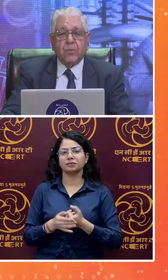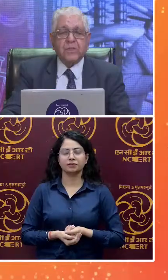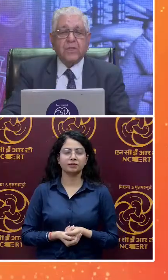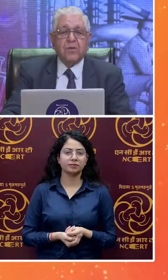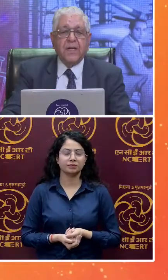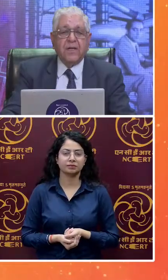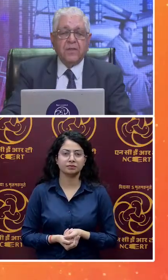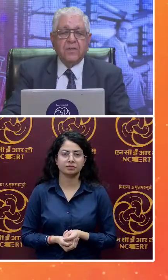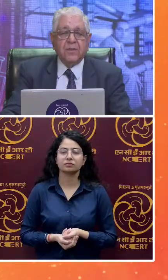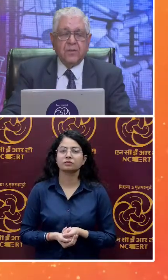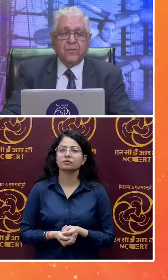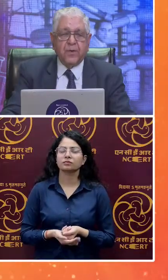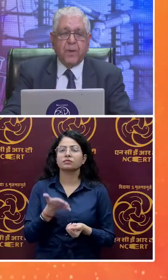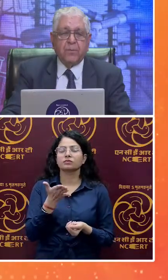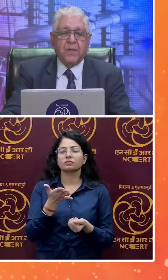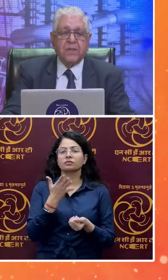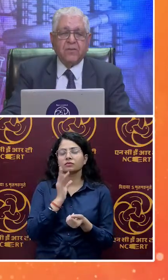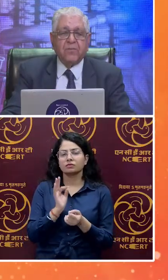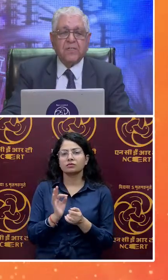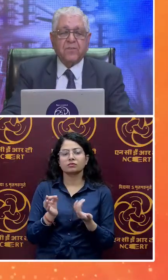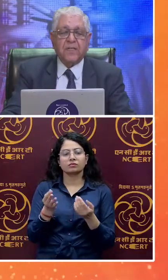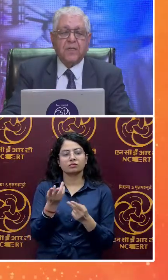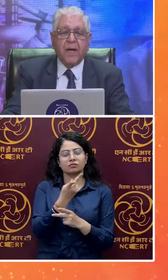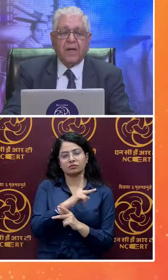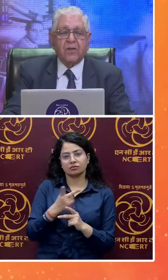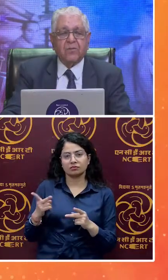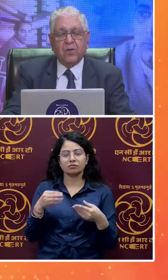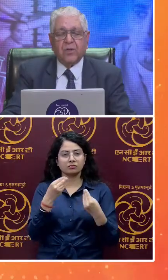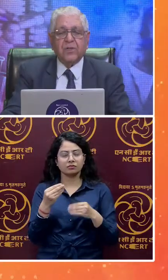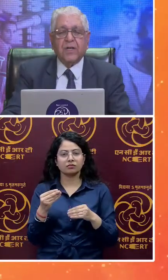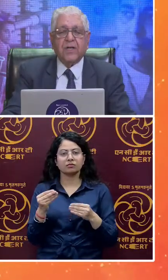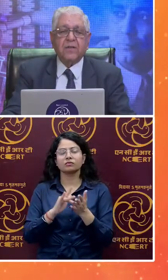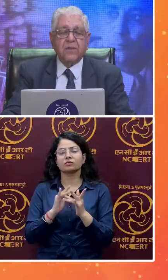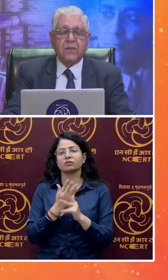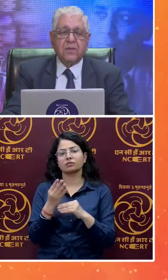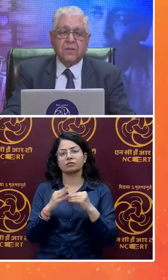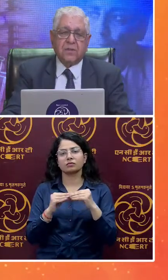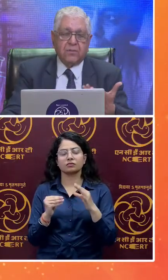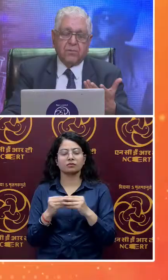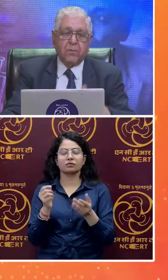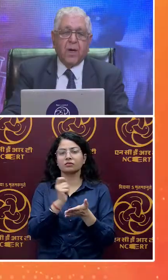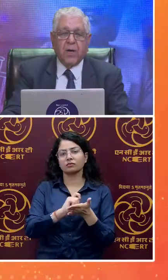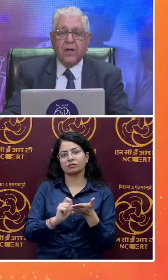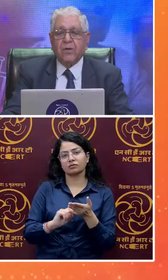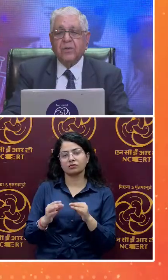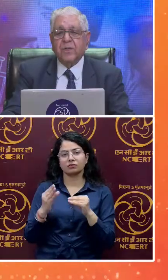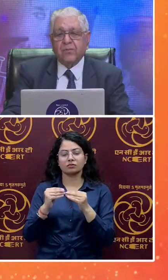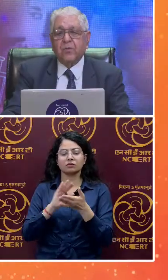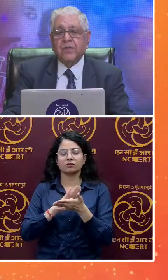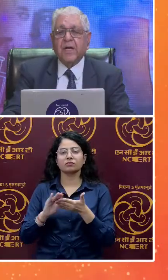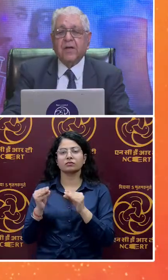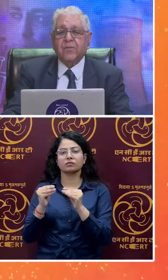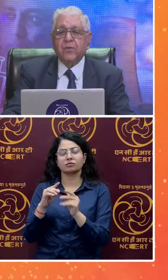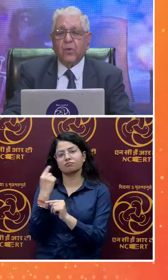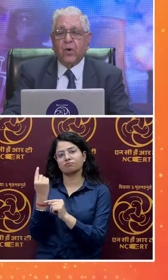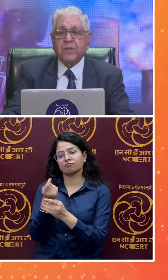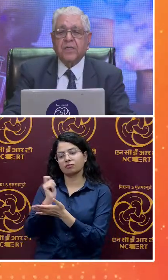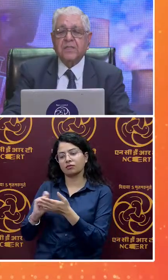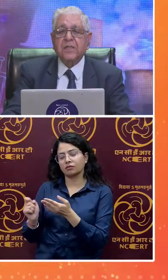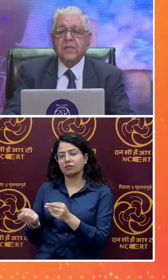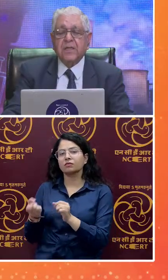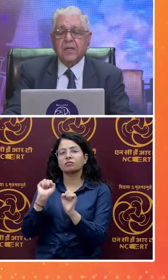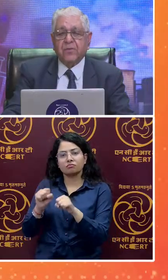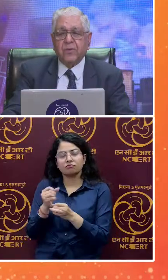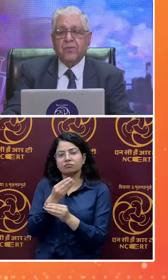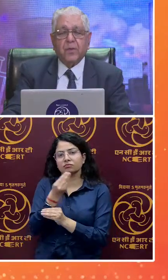So, most of the papers in the first phase in Bangalore were also written by Bhabha alone. Of course, he had few